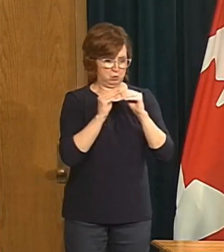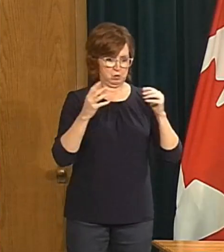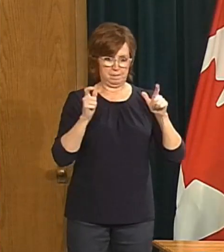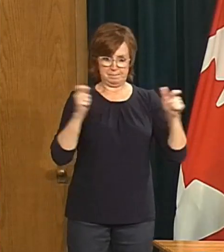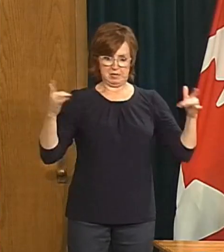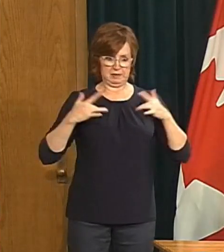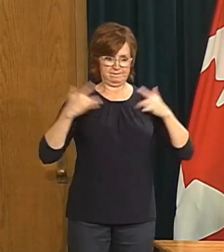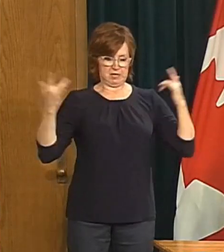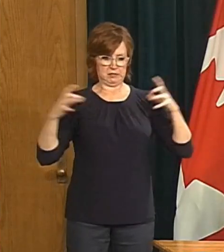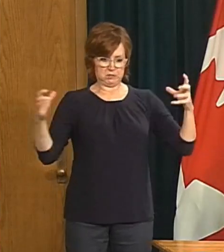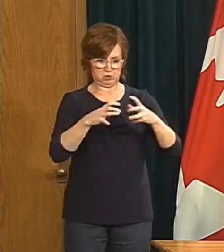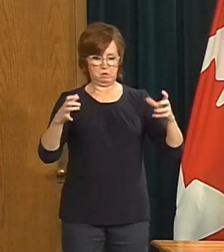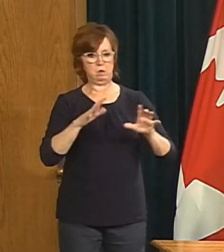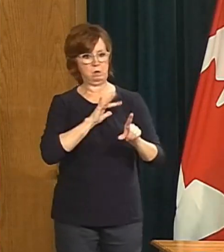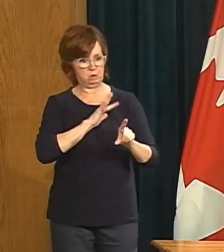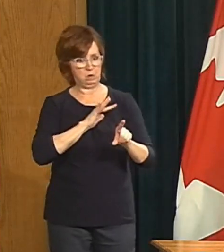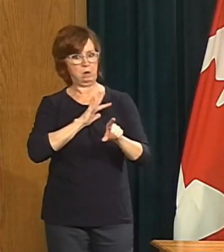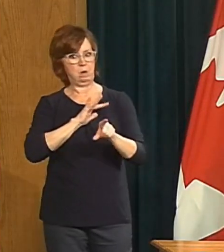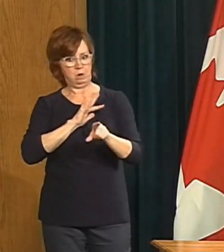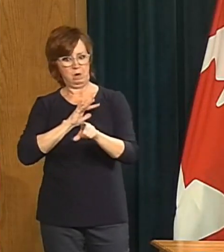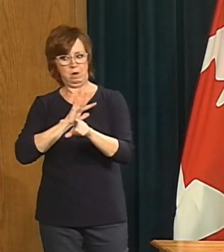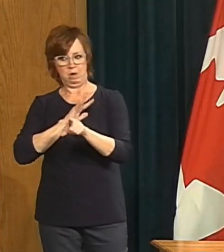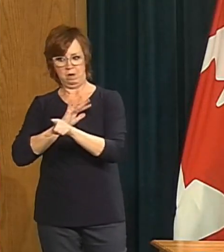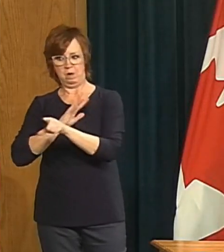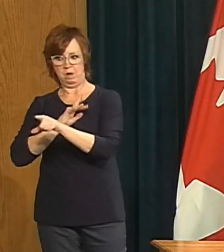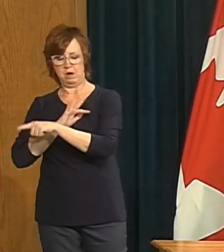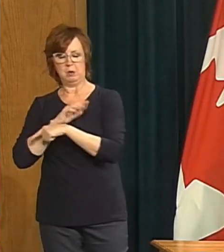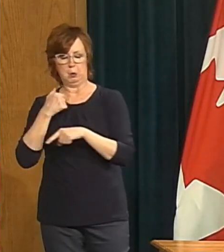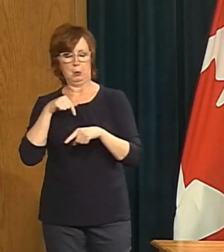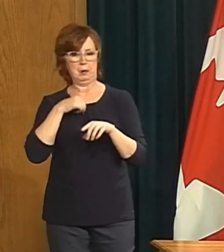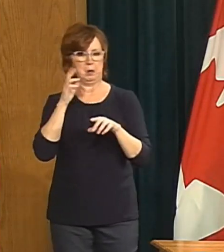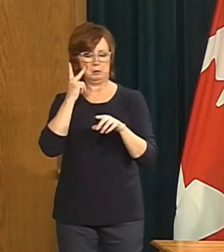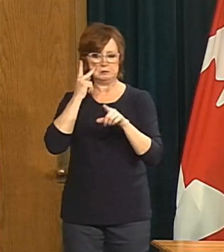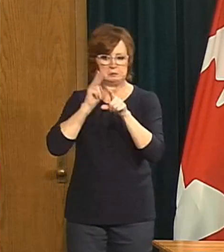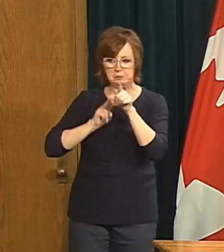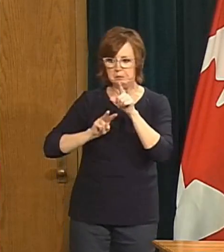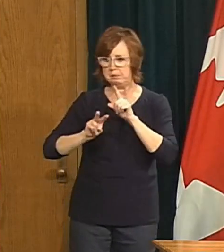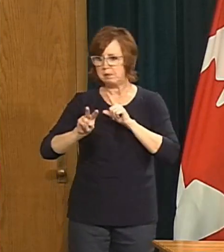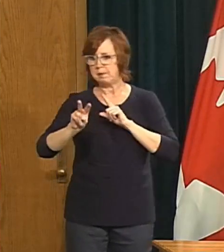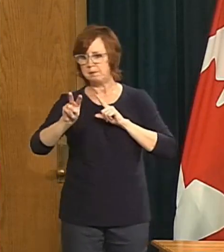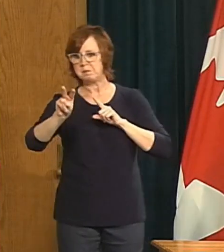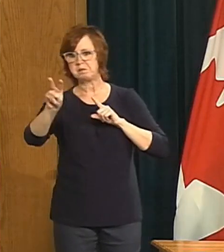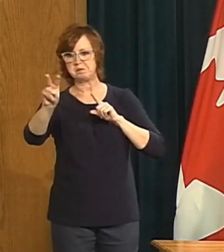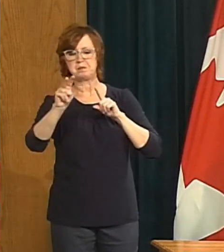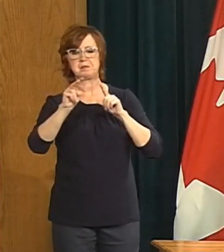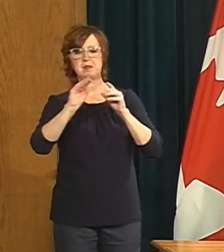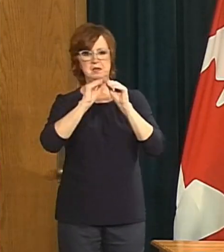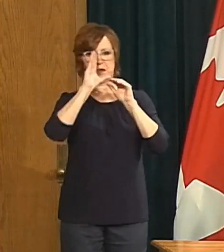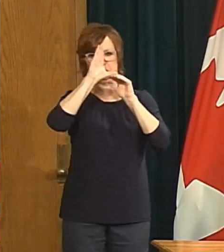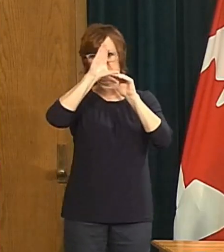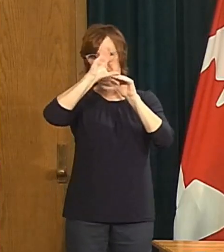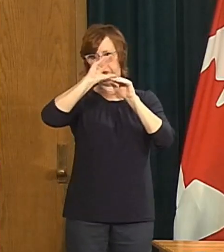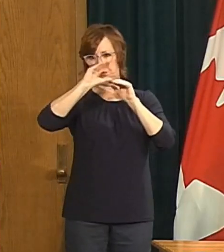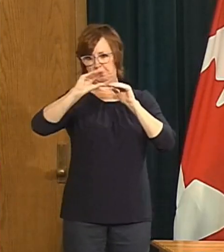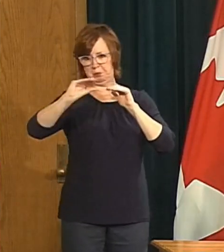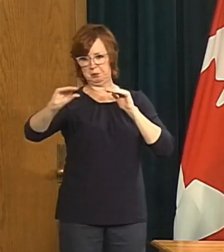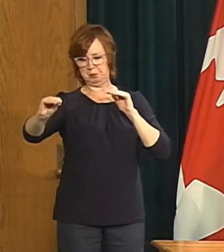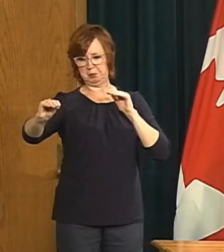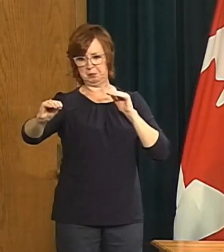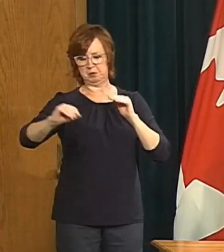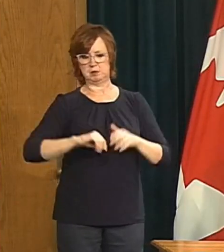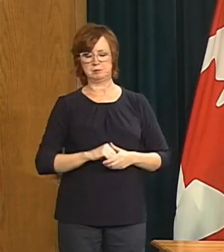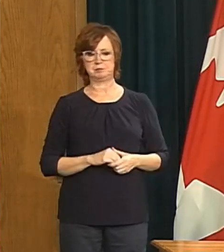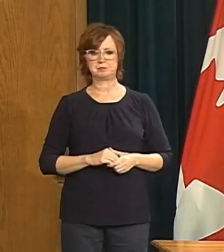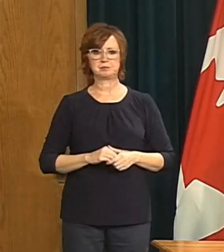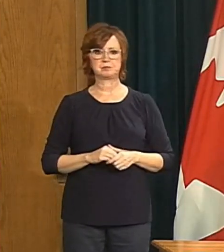feel is a flattening of the curve, and be able to start to reopen areas and sectors of our economy, but only